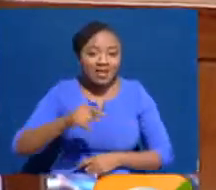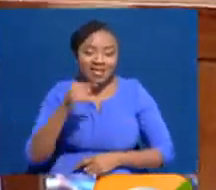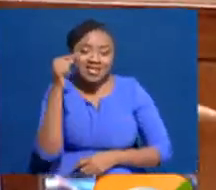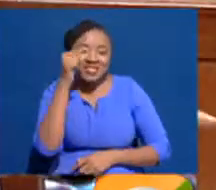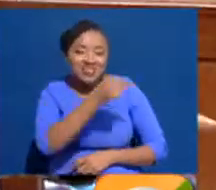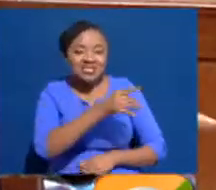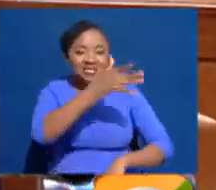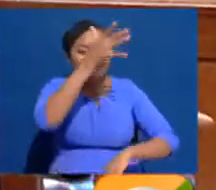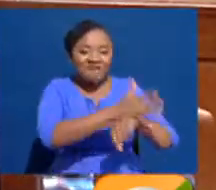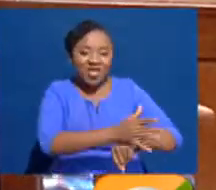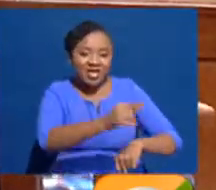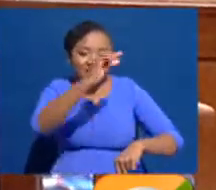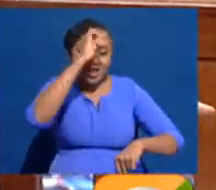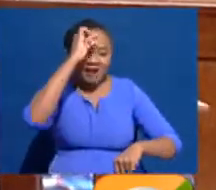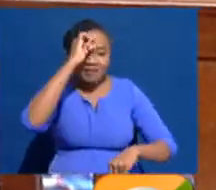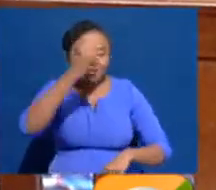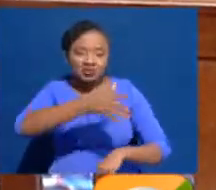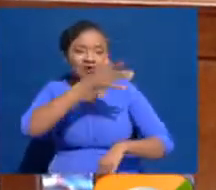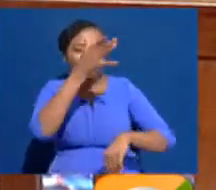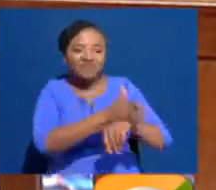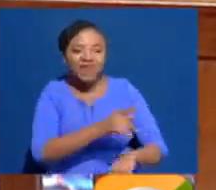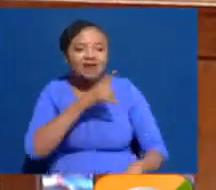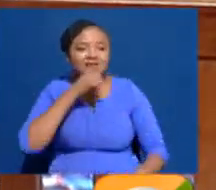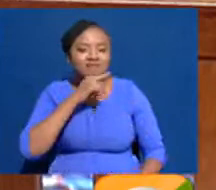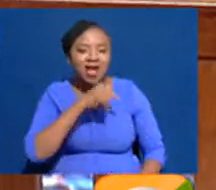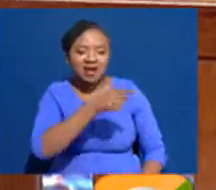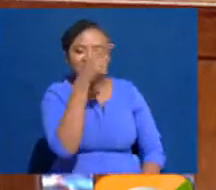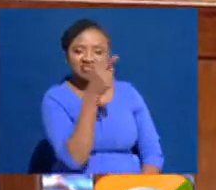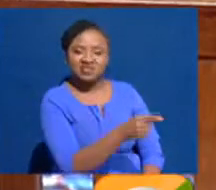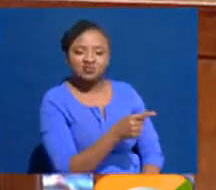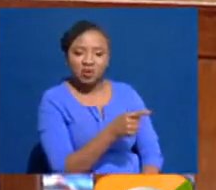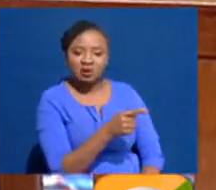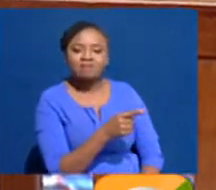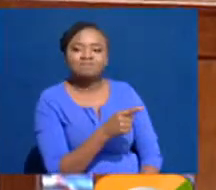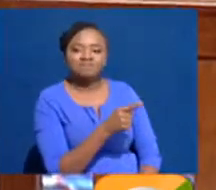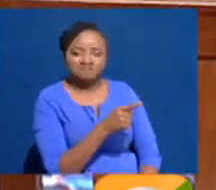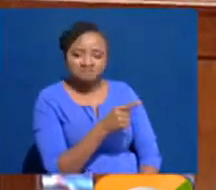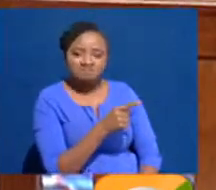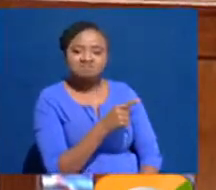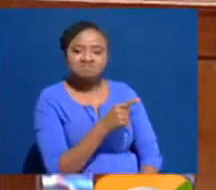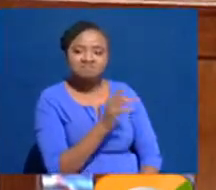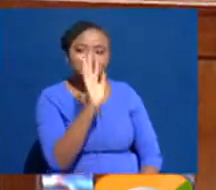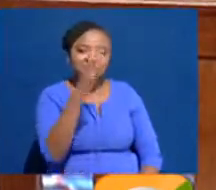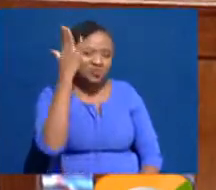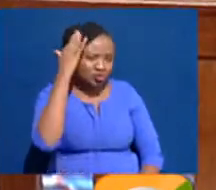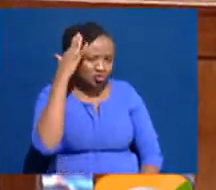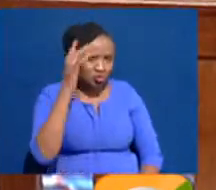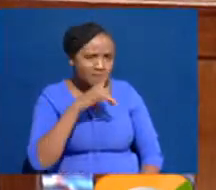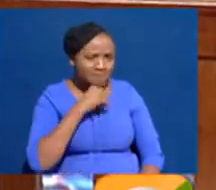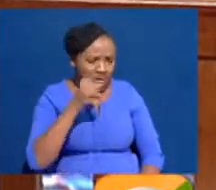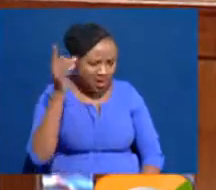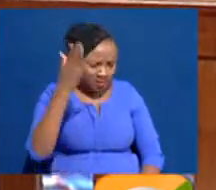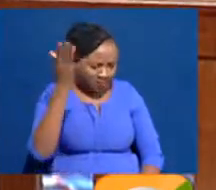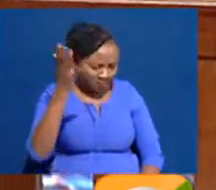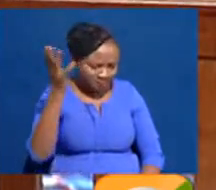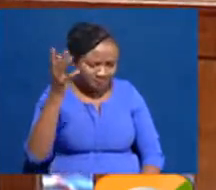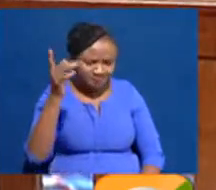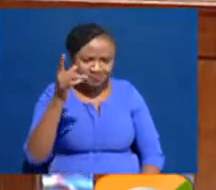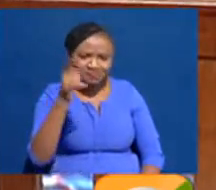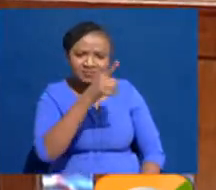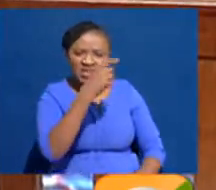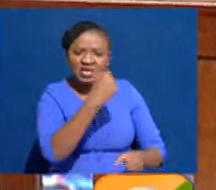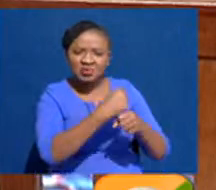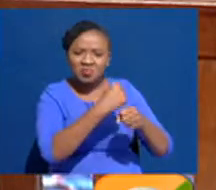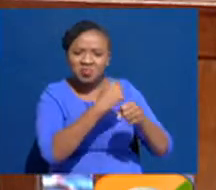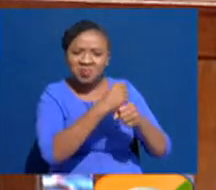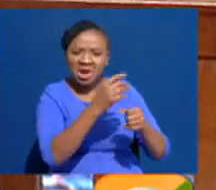of this fellow, you know, and that's why I keep on saying, you know, the guy in the who is currently occupying the office of the